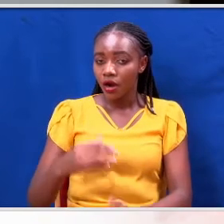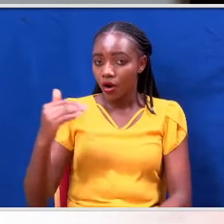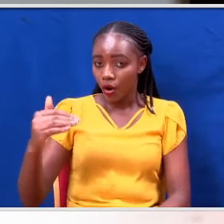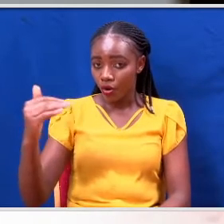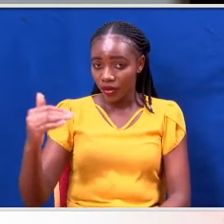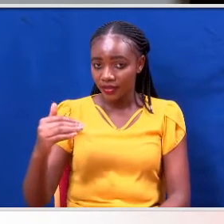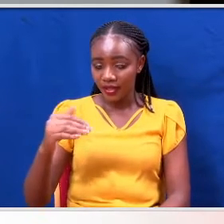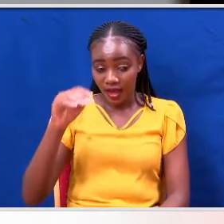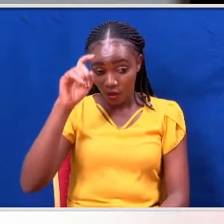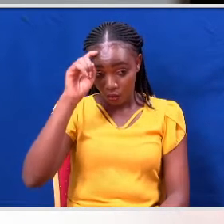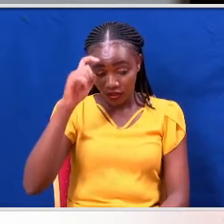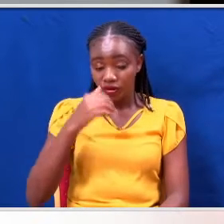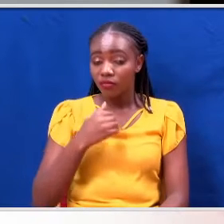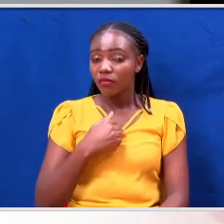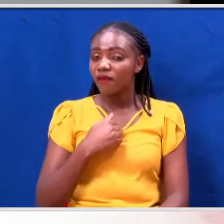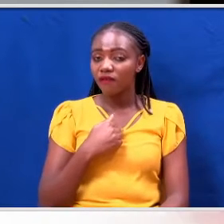diligent in terms of